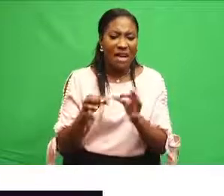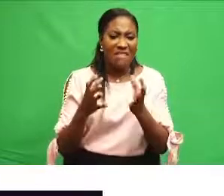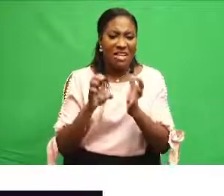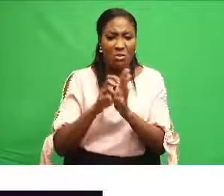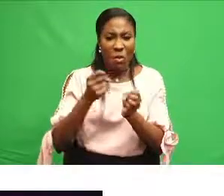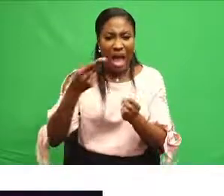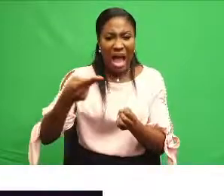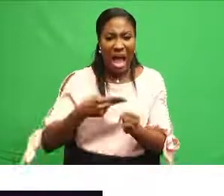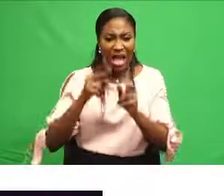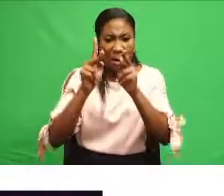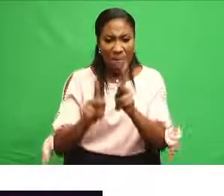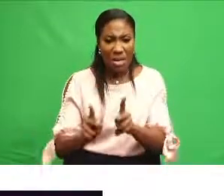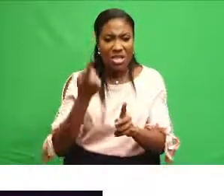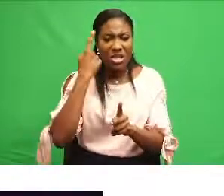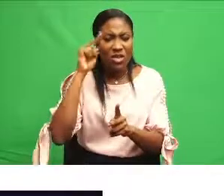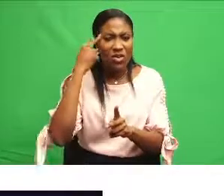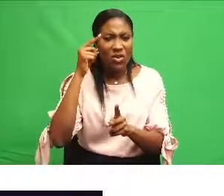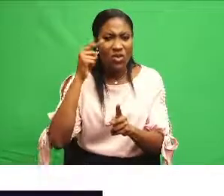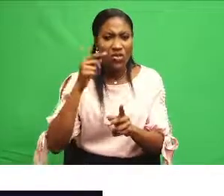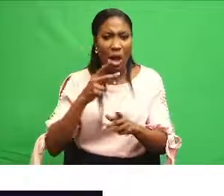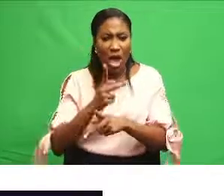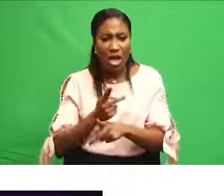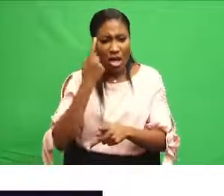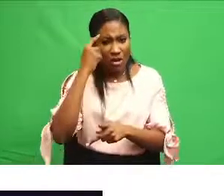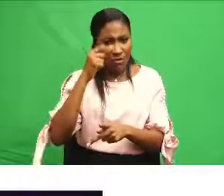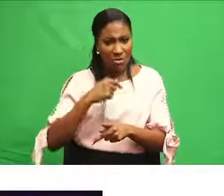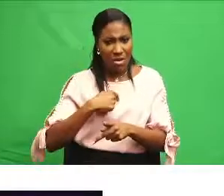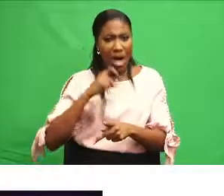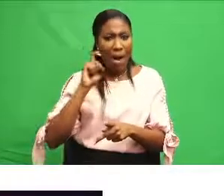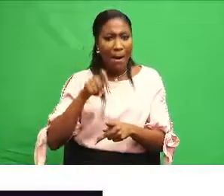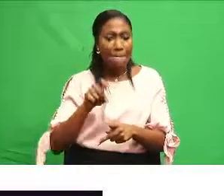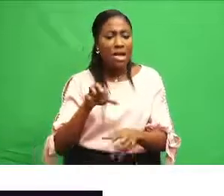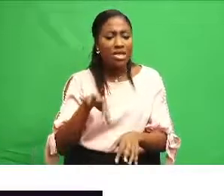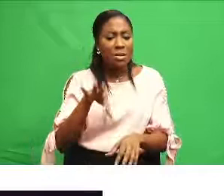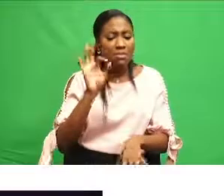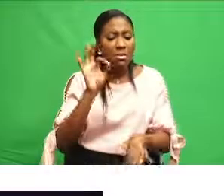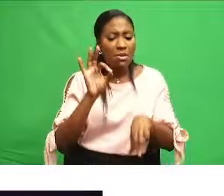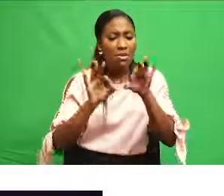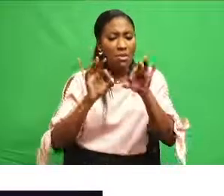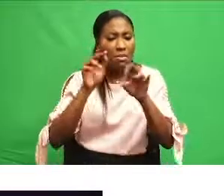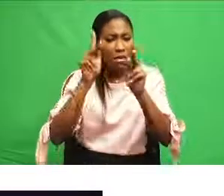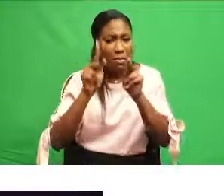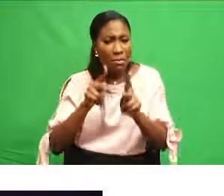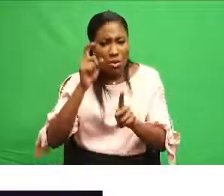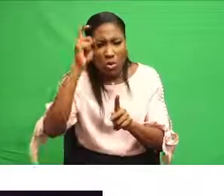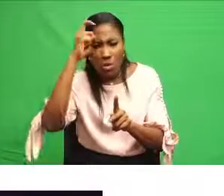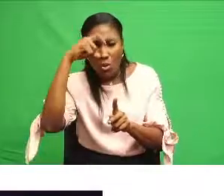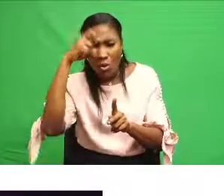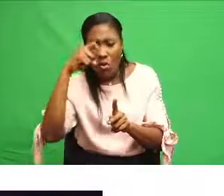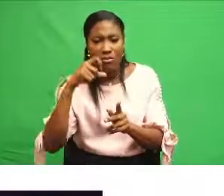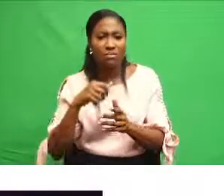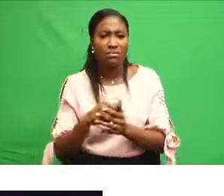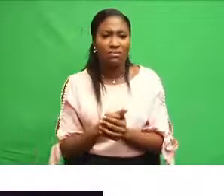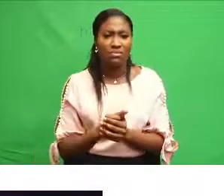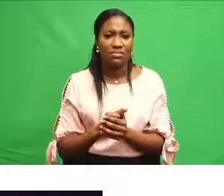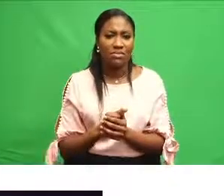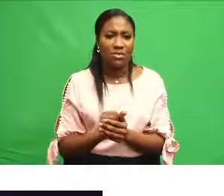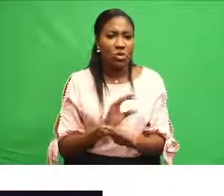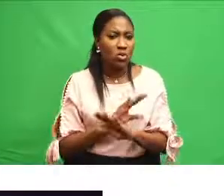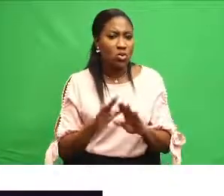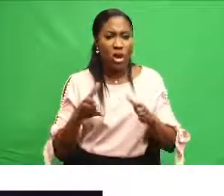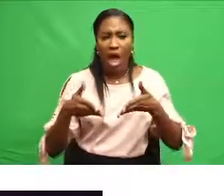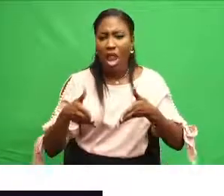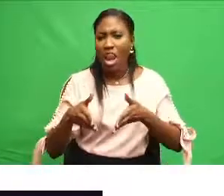had how many likes, but you know, get someone who maybe have used that service that you know, and as Mr. Thomas said, get that referral. Don't allow workers